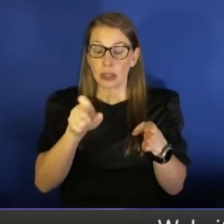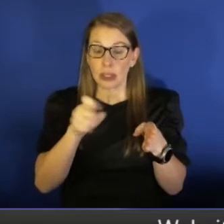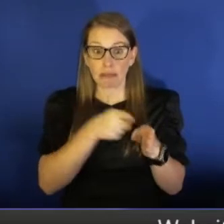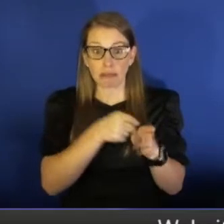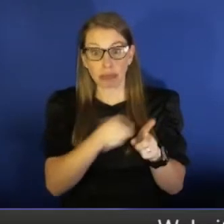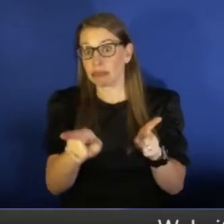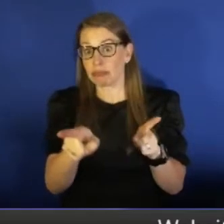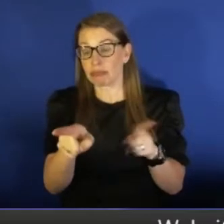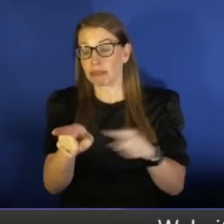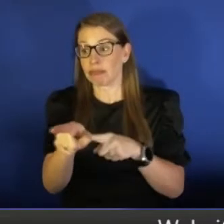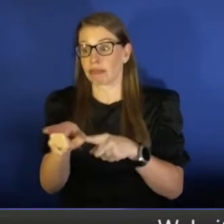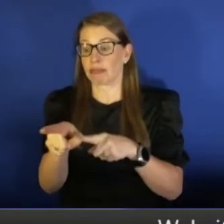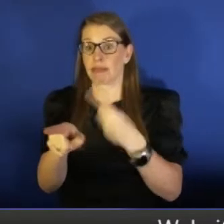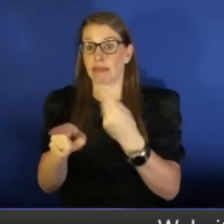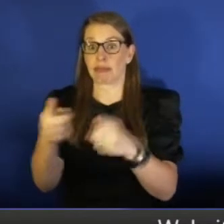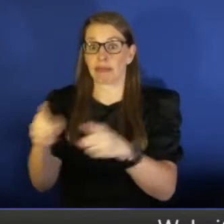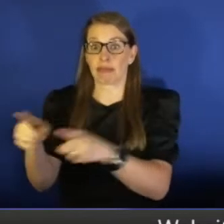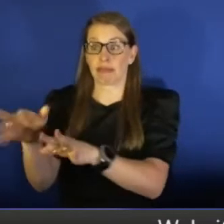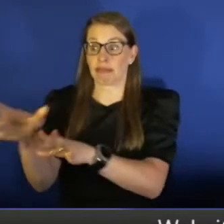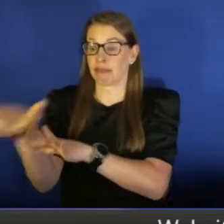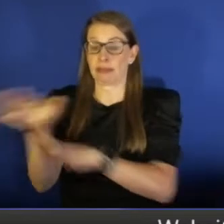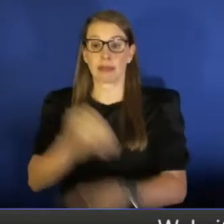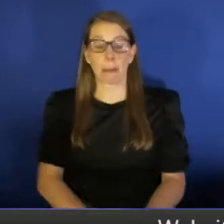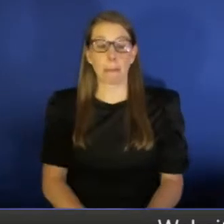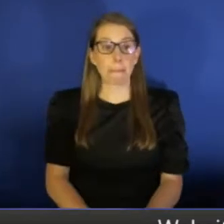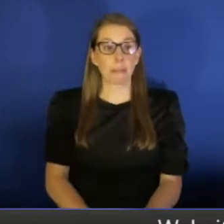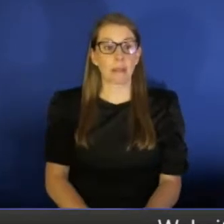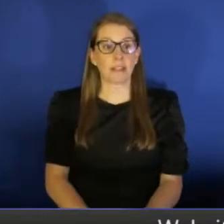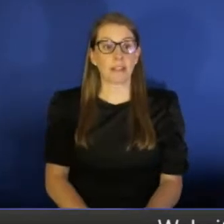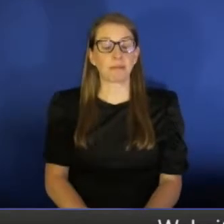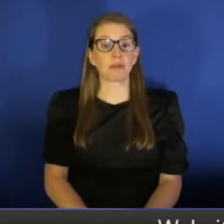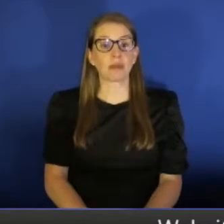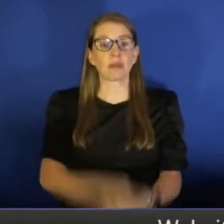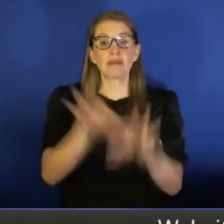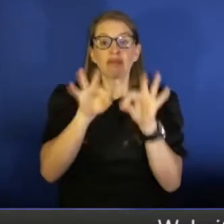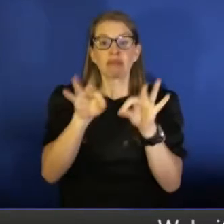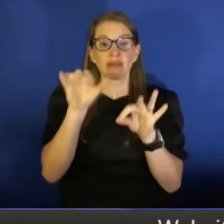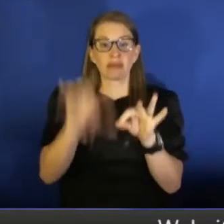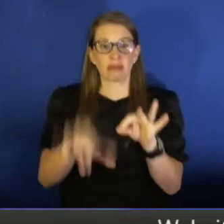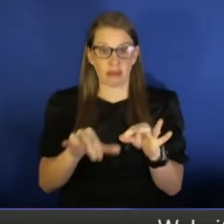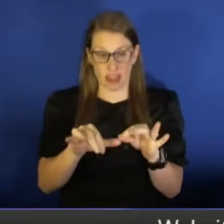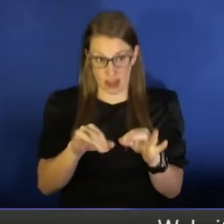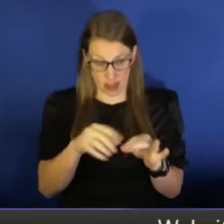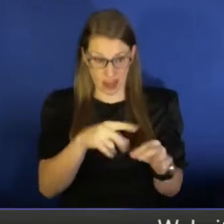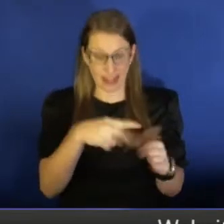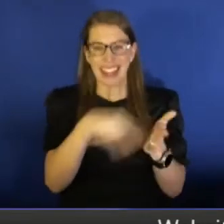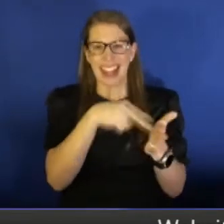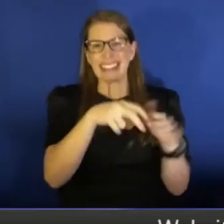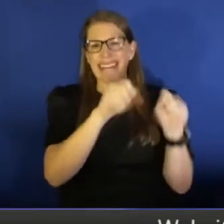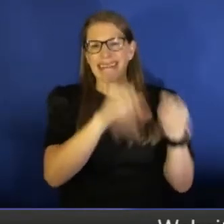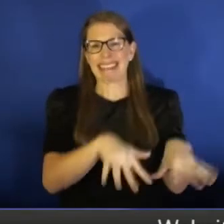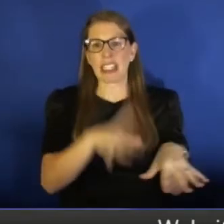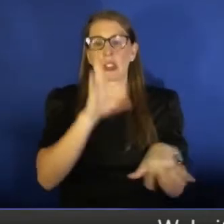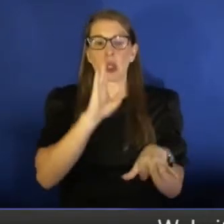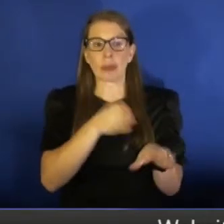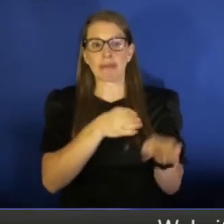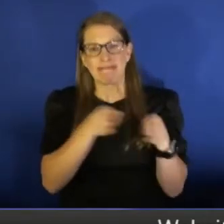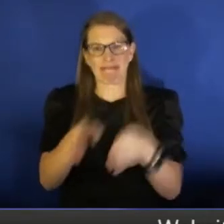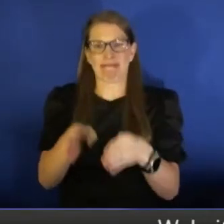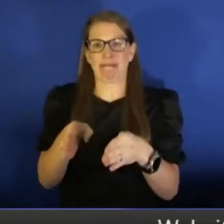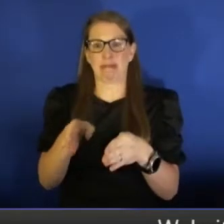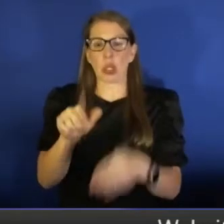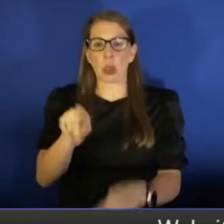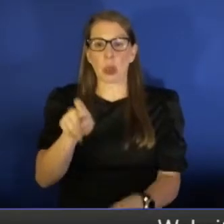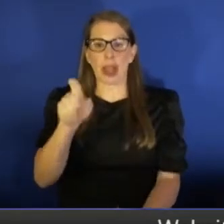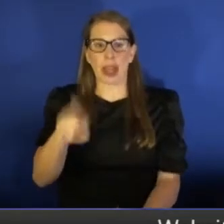other path. Tell me about that and how you dropped one passion and knew that this was the next direction you had to go. So after Luke